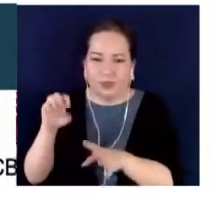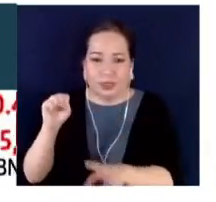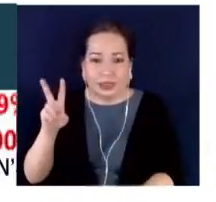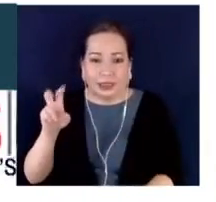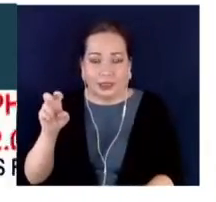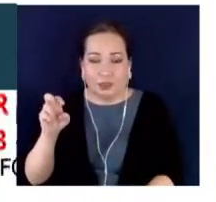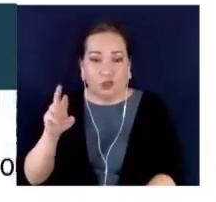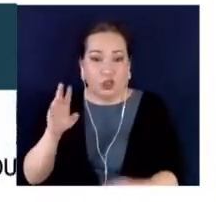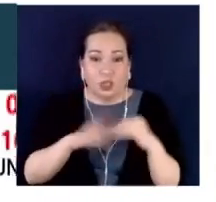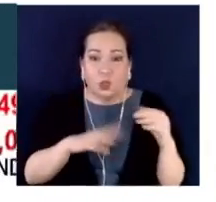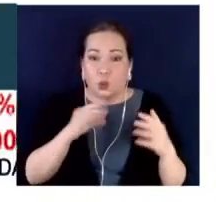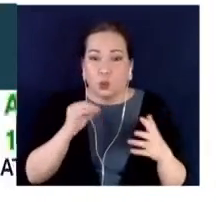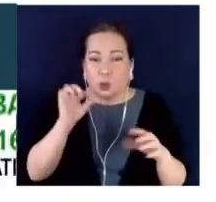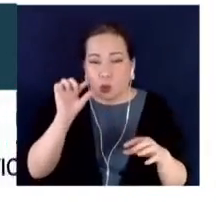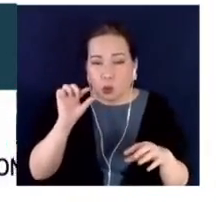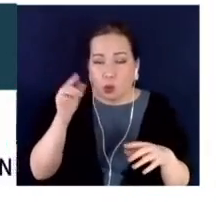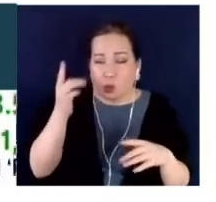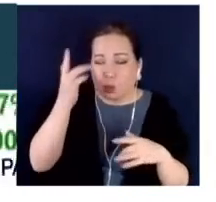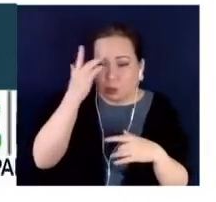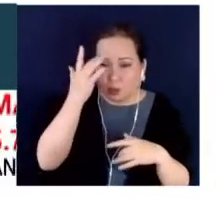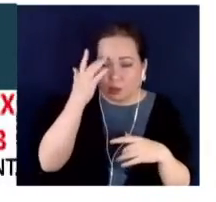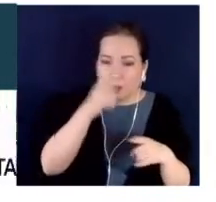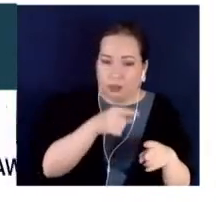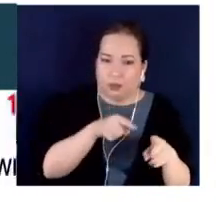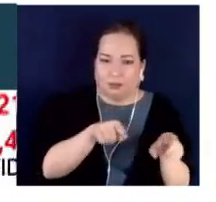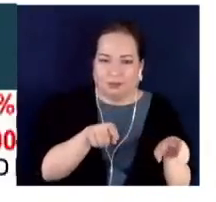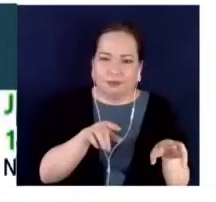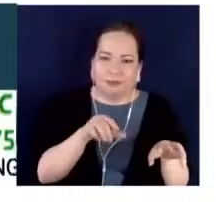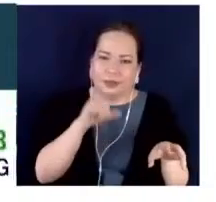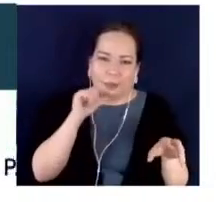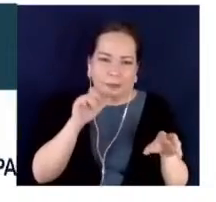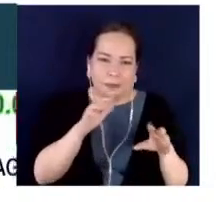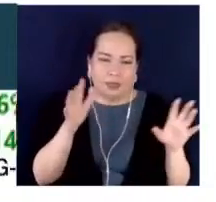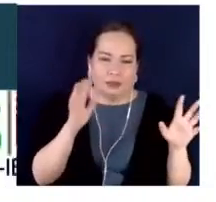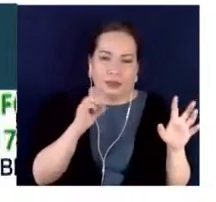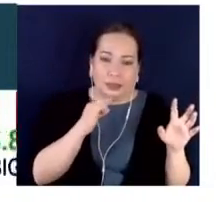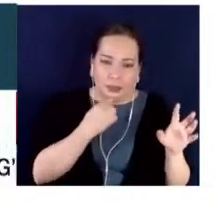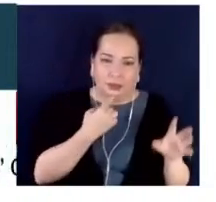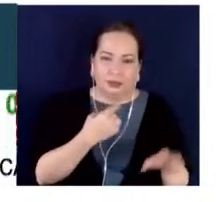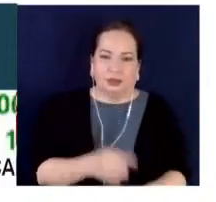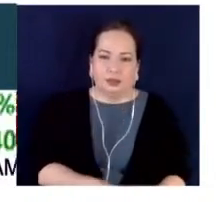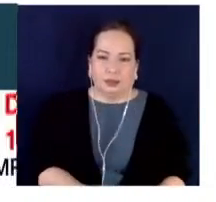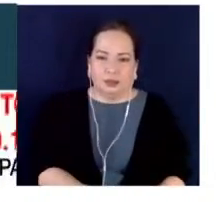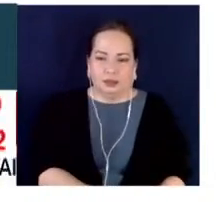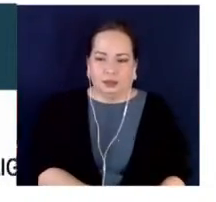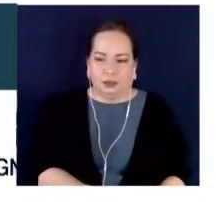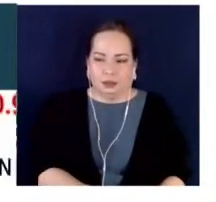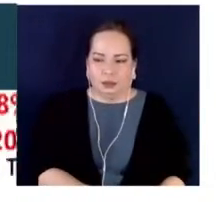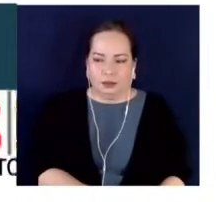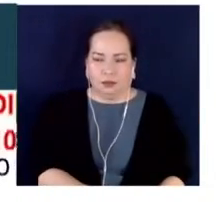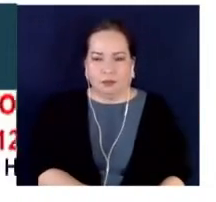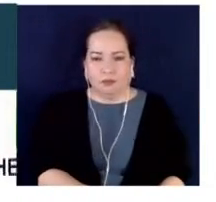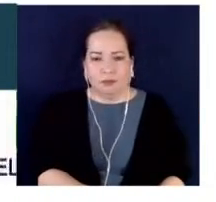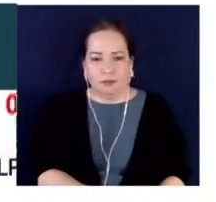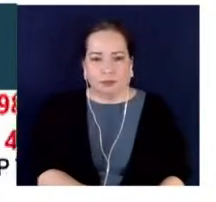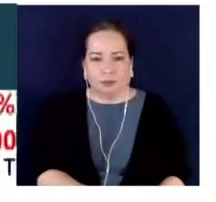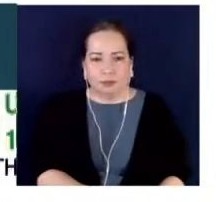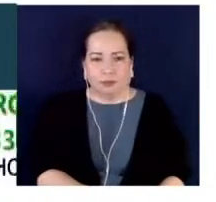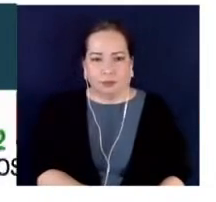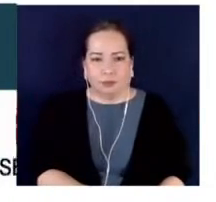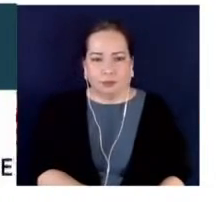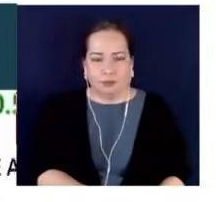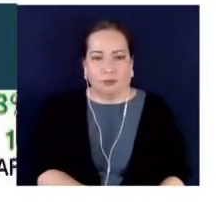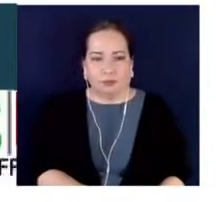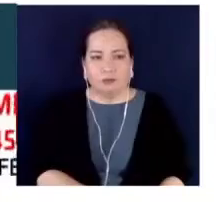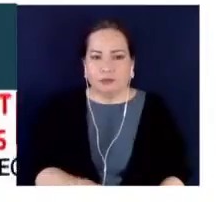up the hospital beds for patients with mild or no symptoms at all. But